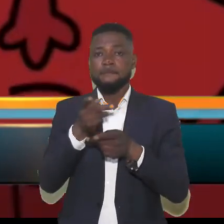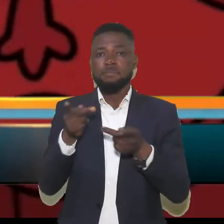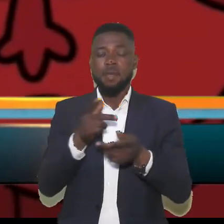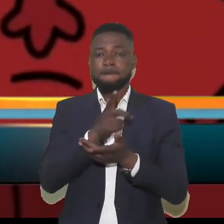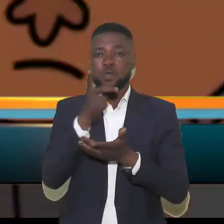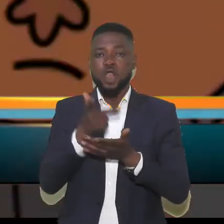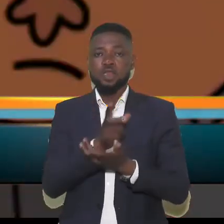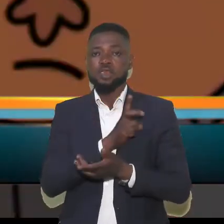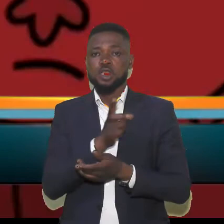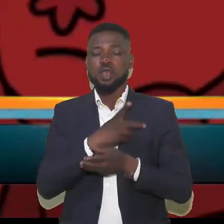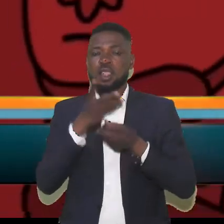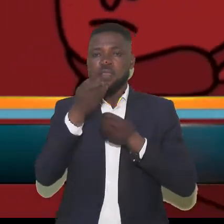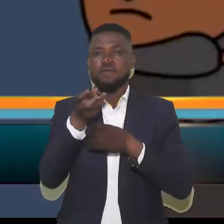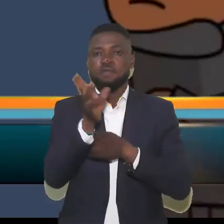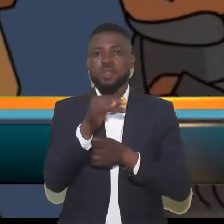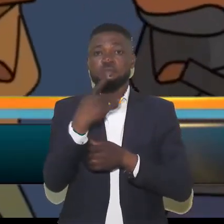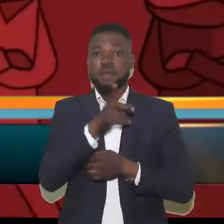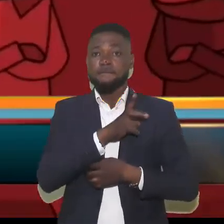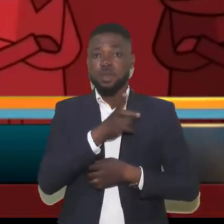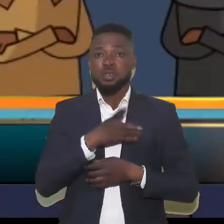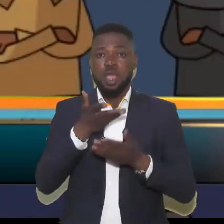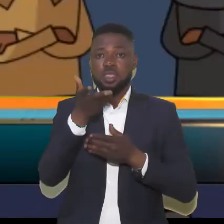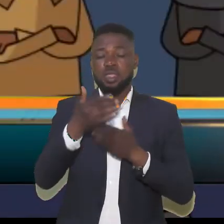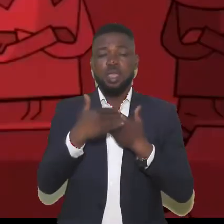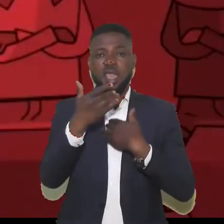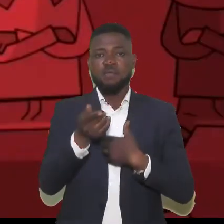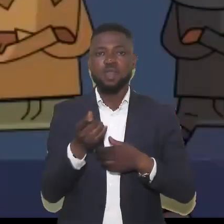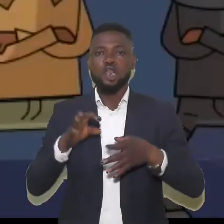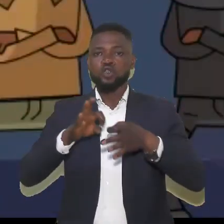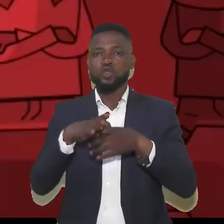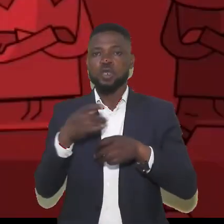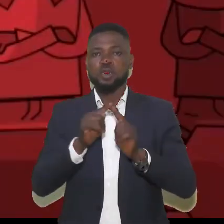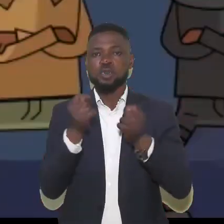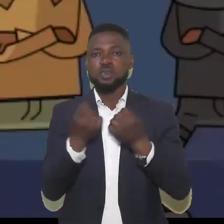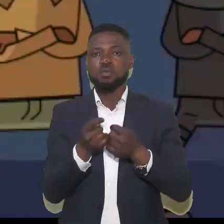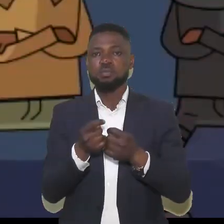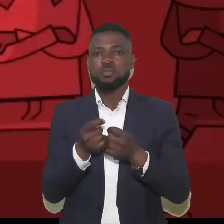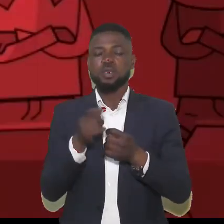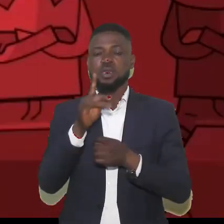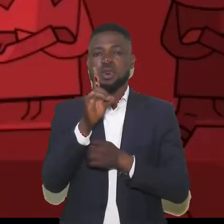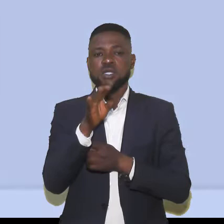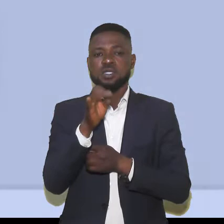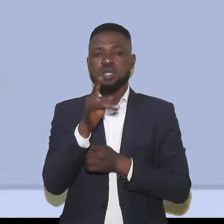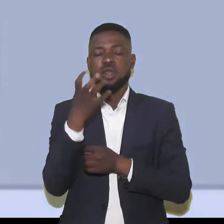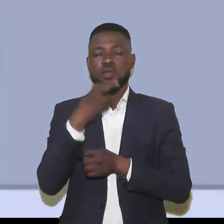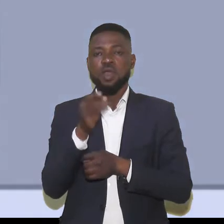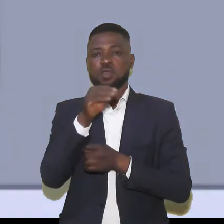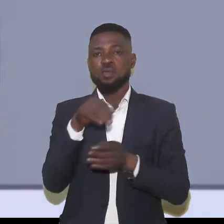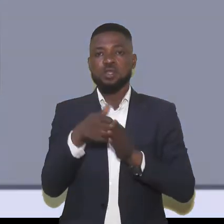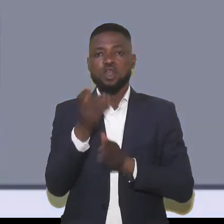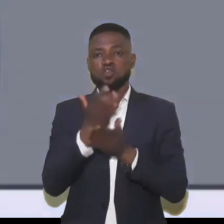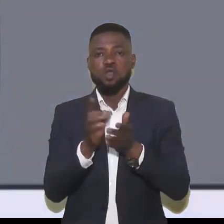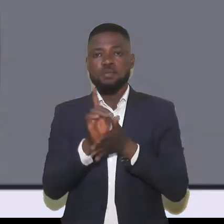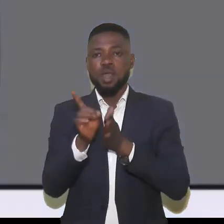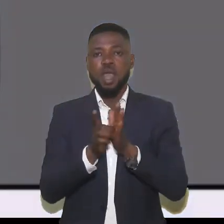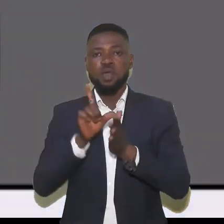Police Division, informing them of the case. The police thereafter joined the team and rescued Dele. Dele was put in a shelter